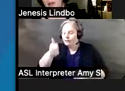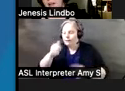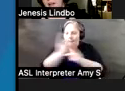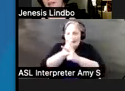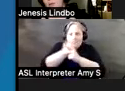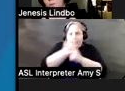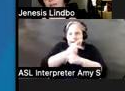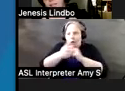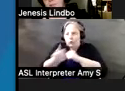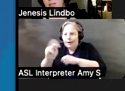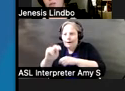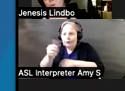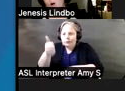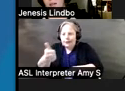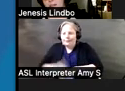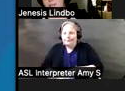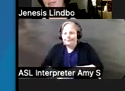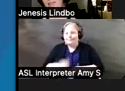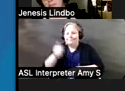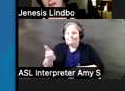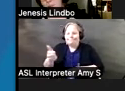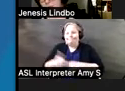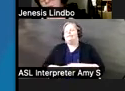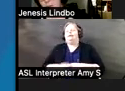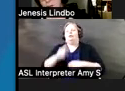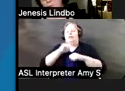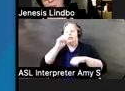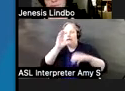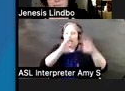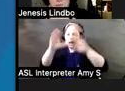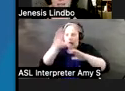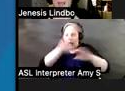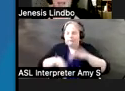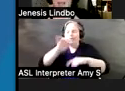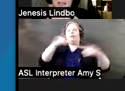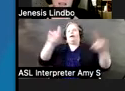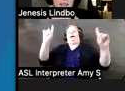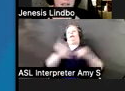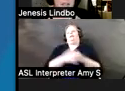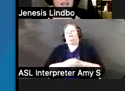the settings and wade deep into the waters to find what you're looking for.